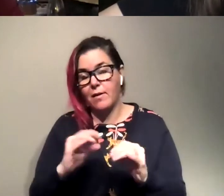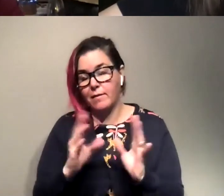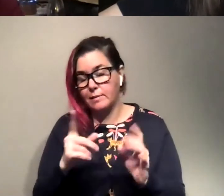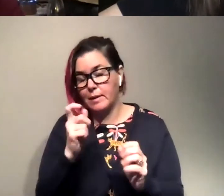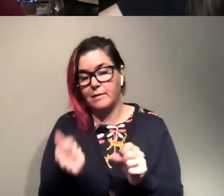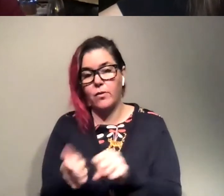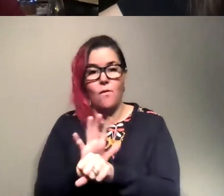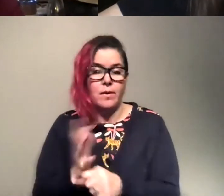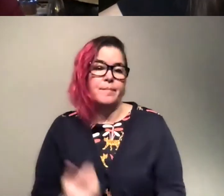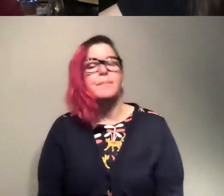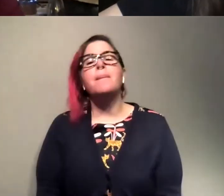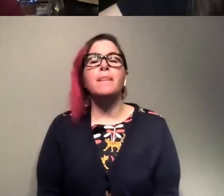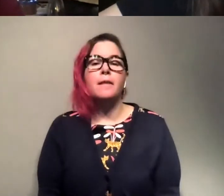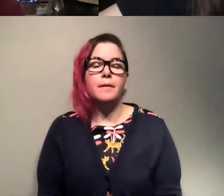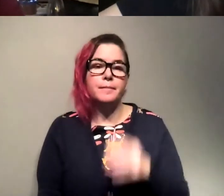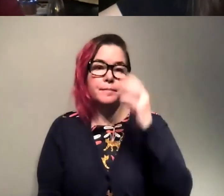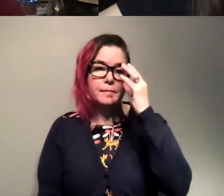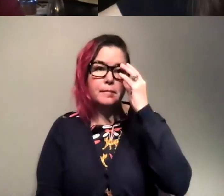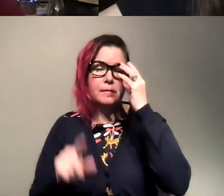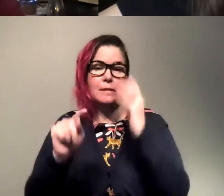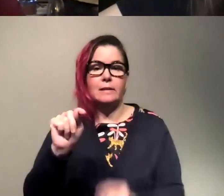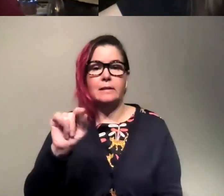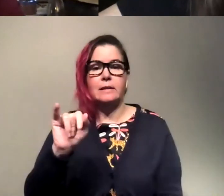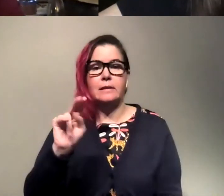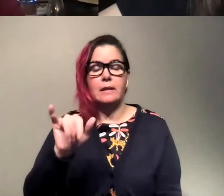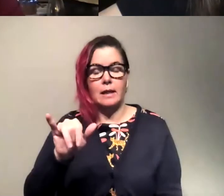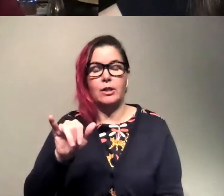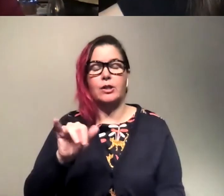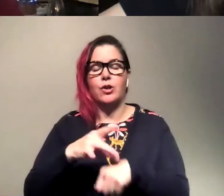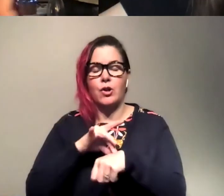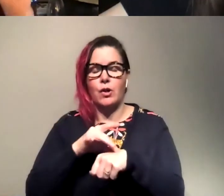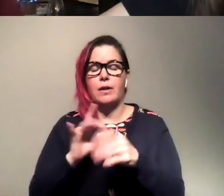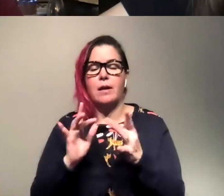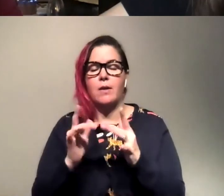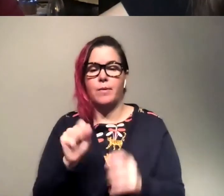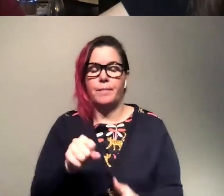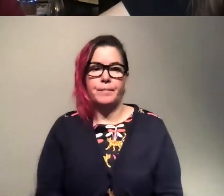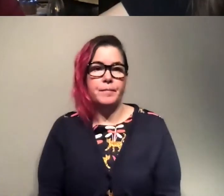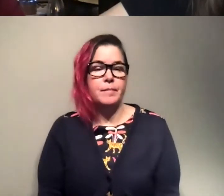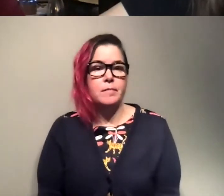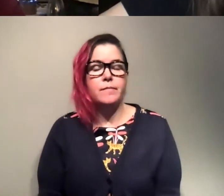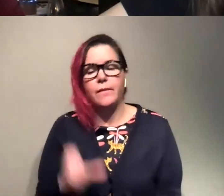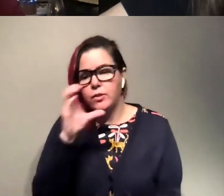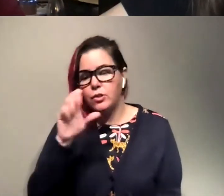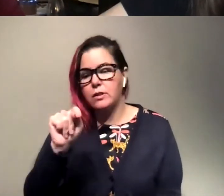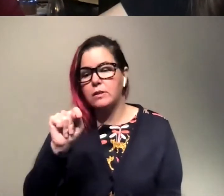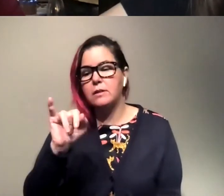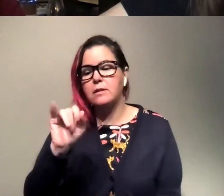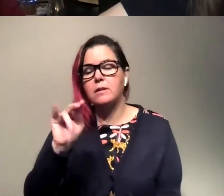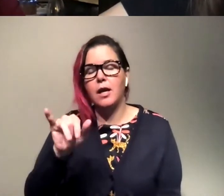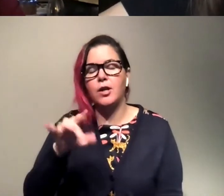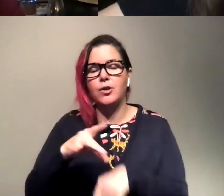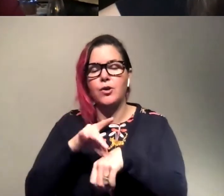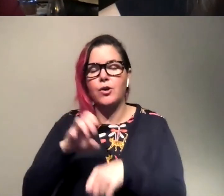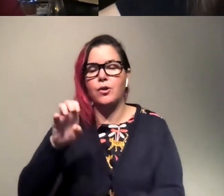everything. Tiny Earth Network, right? Tiny Earth, yeah. And so if you search Tiny Earth on Google, I think it's